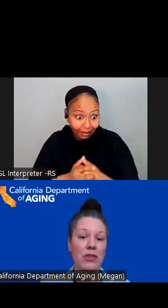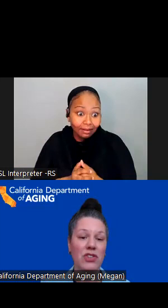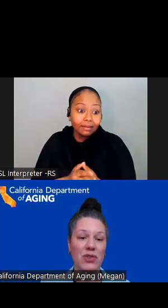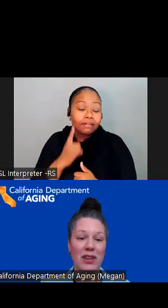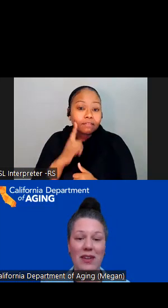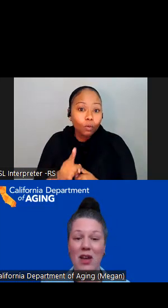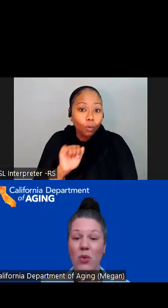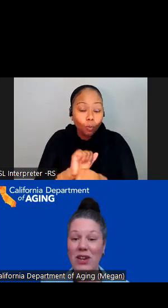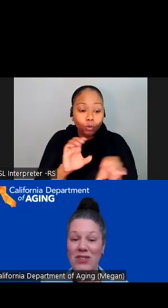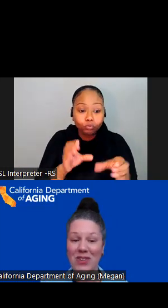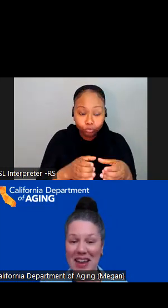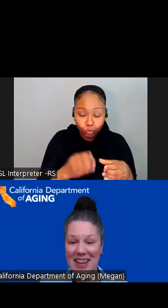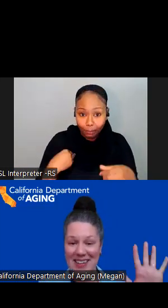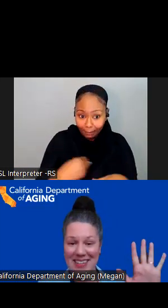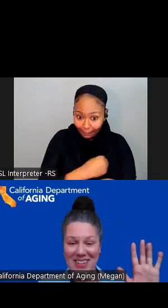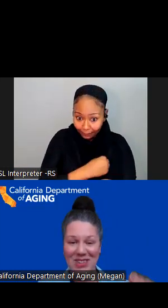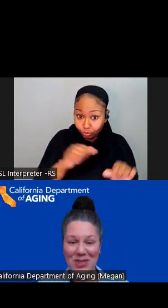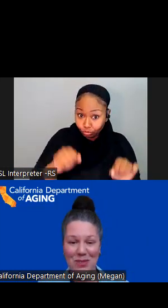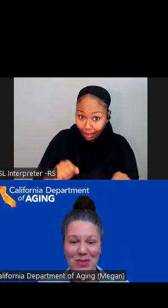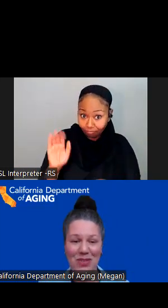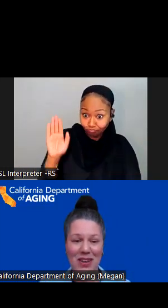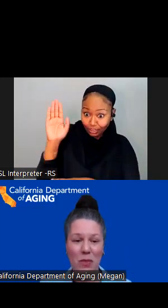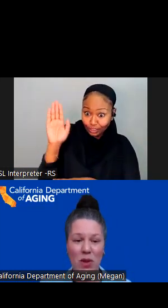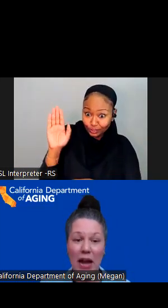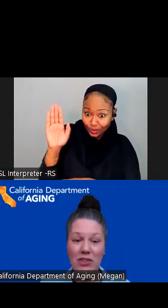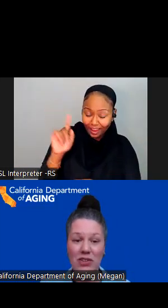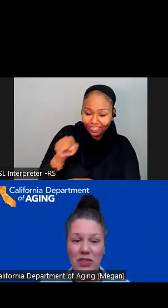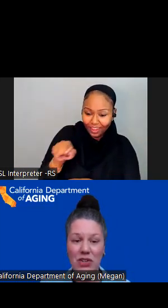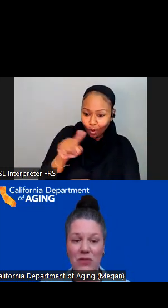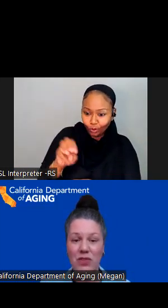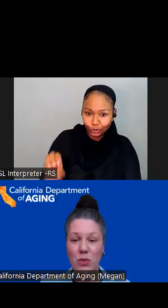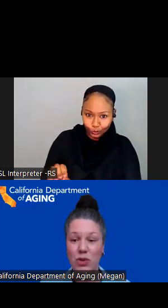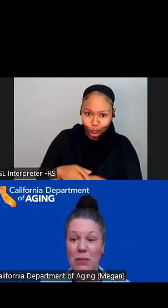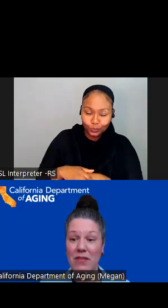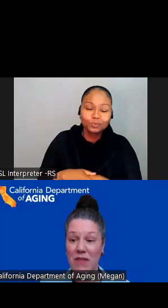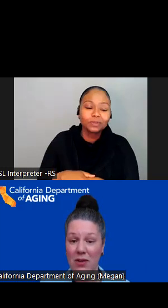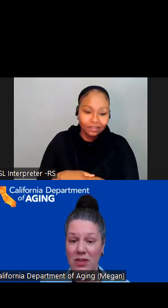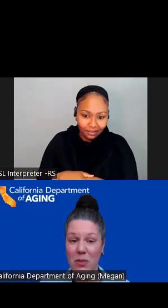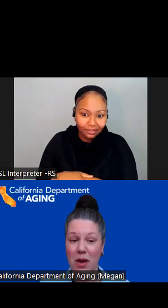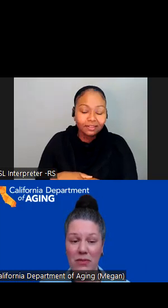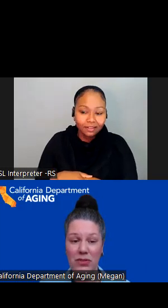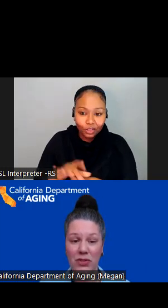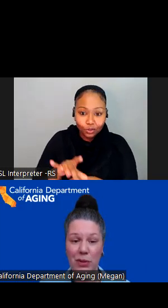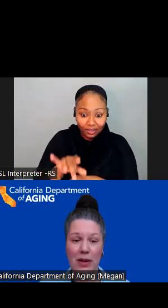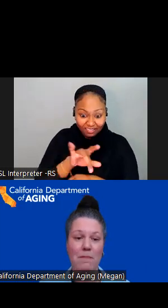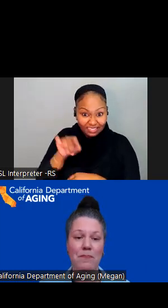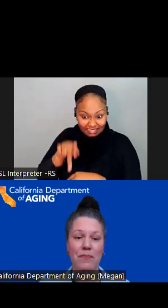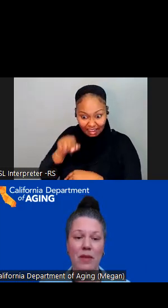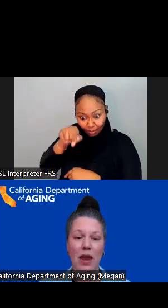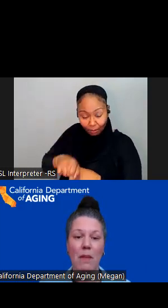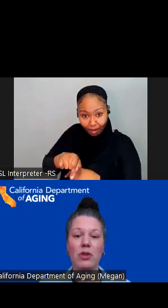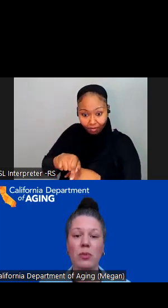workgroup members, you can raise your hand on your Zoom screen in the reactions feature of Zoom, which can be found at the bottom of your